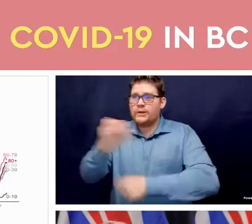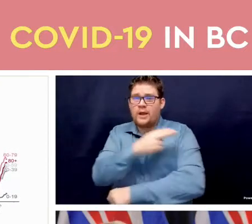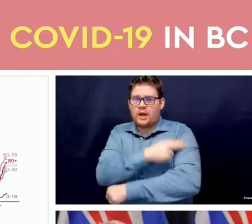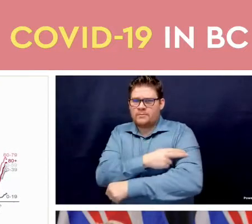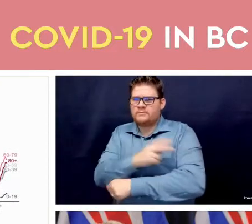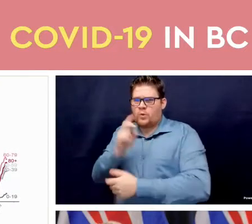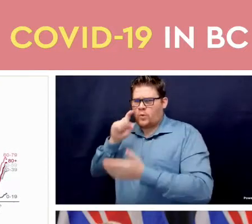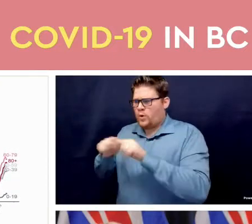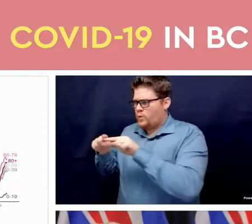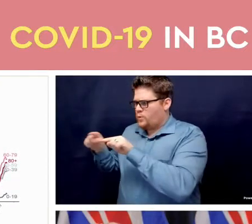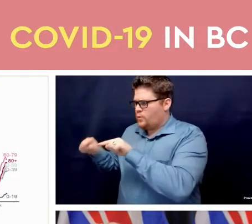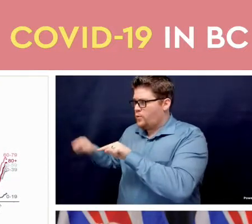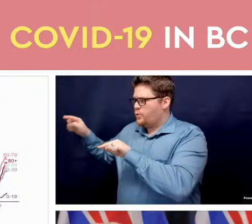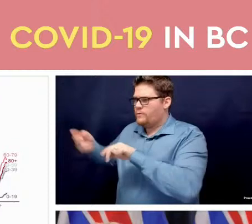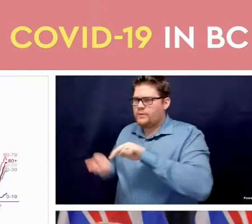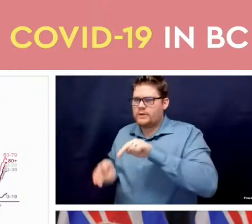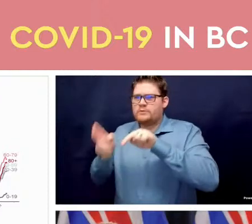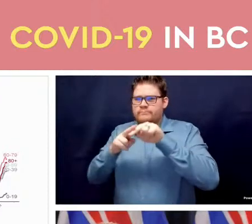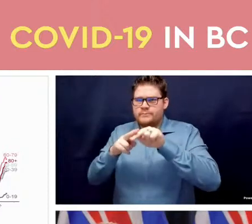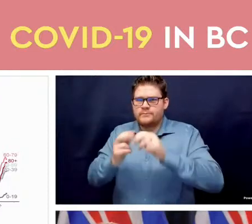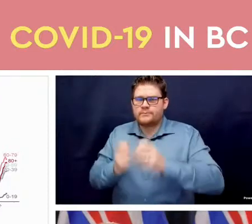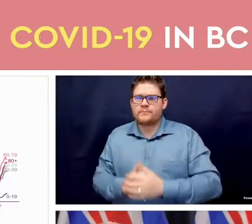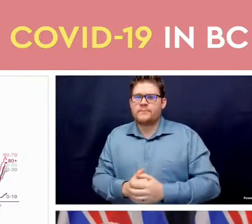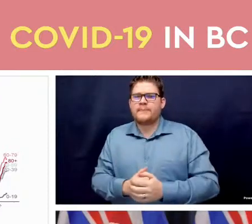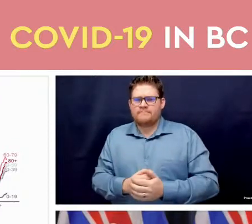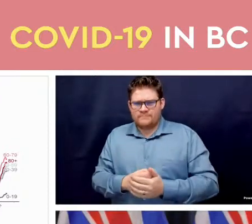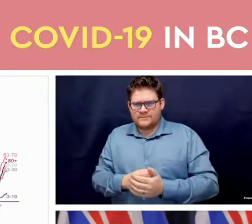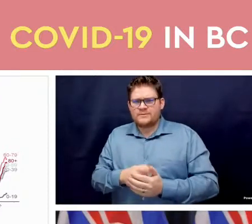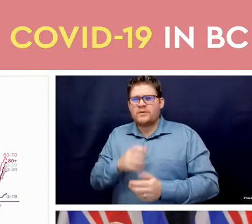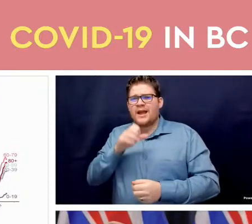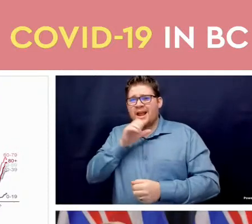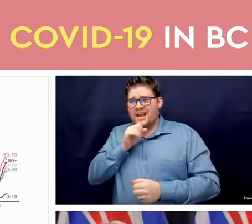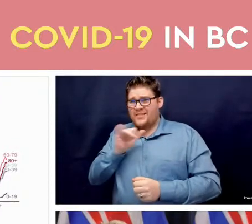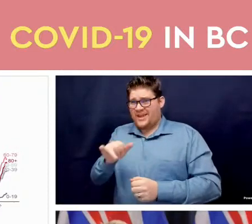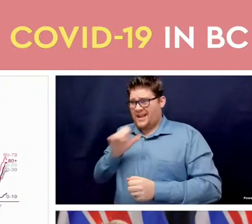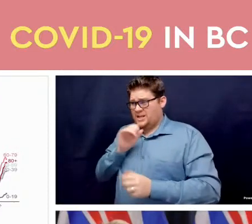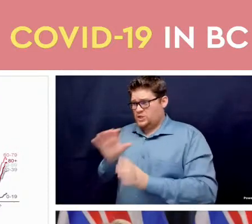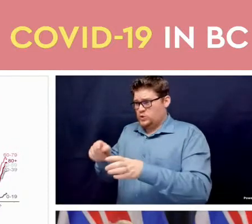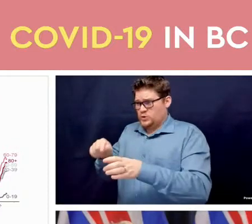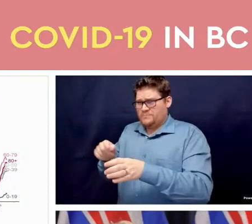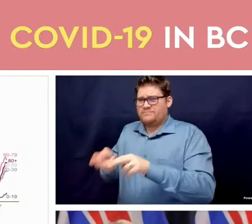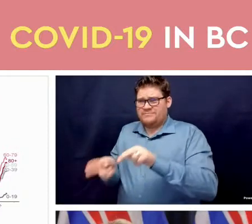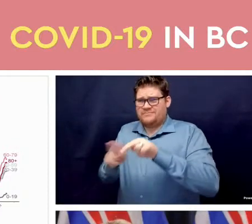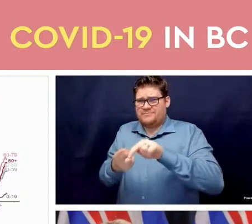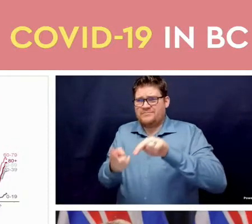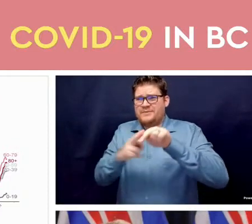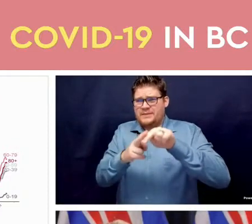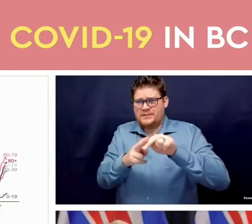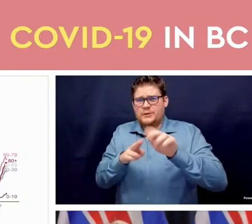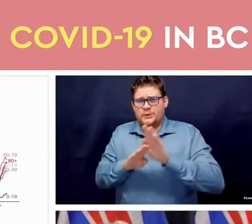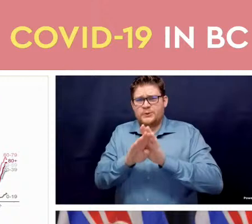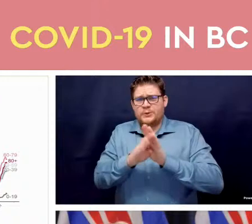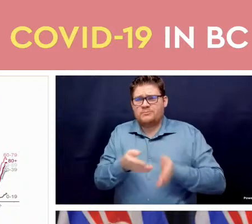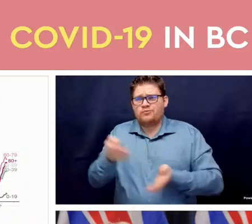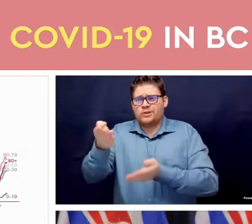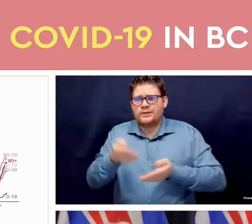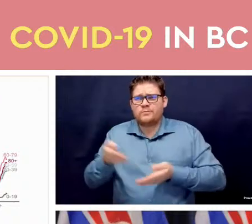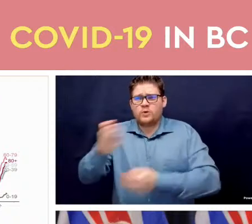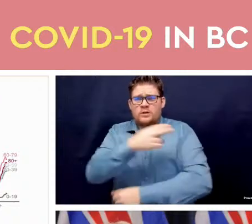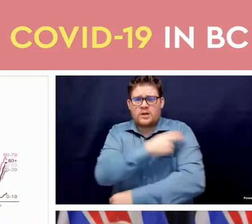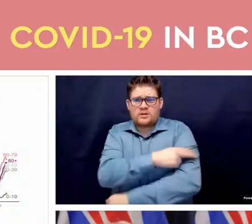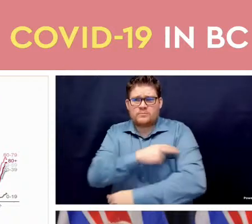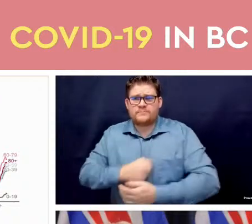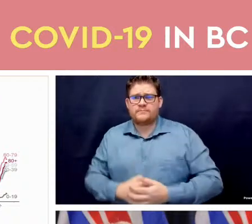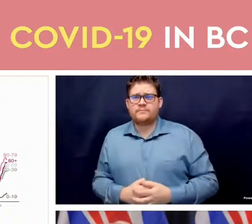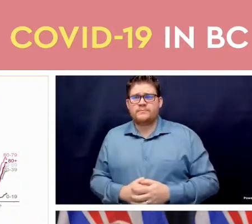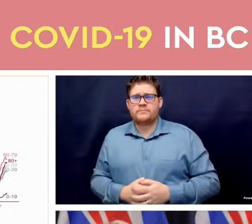well. So if we look at this from numbers of hospitalizations, the numbers are greatest in the 60 to